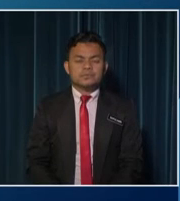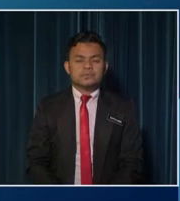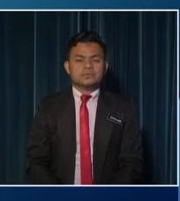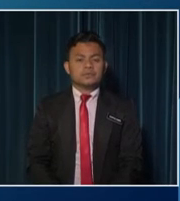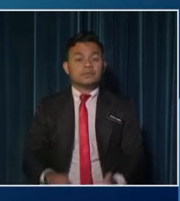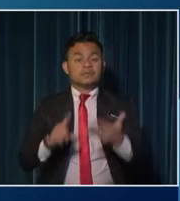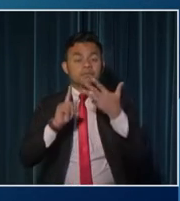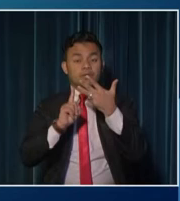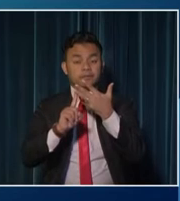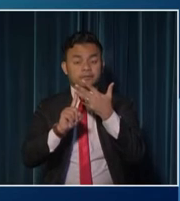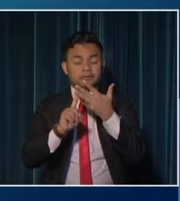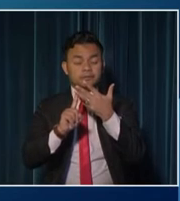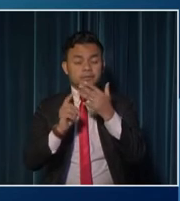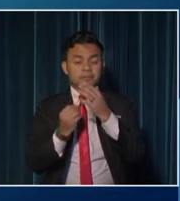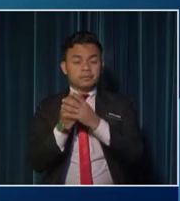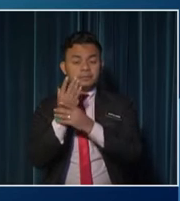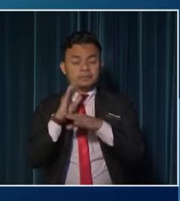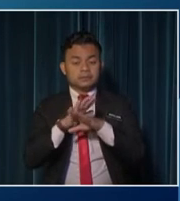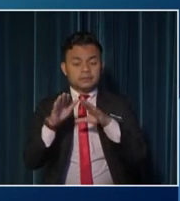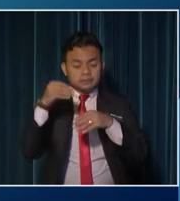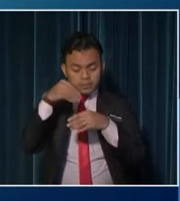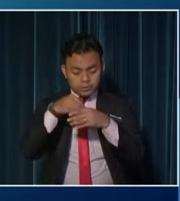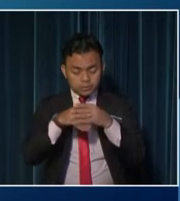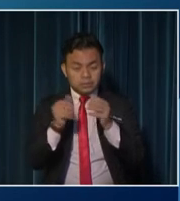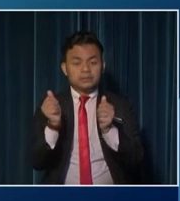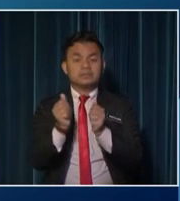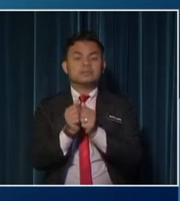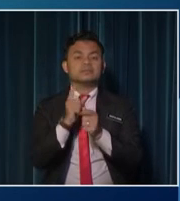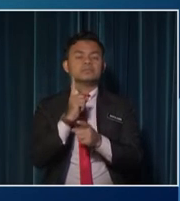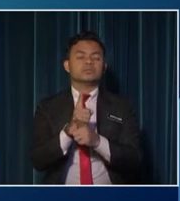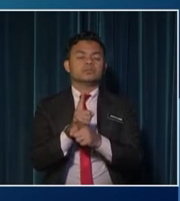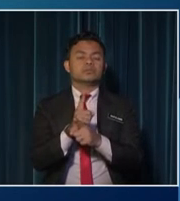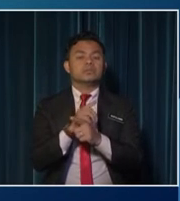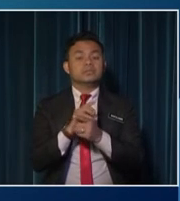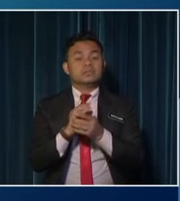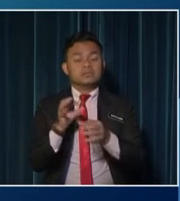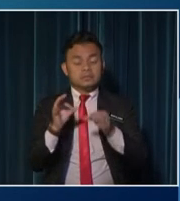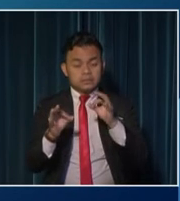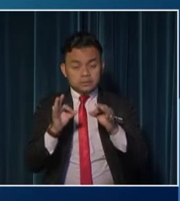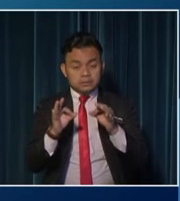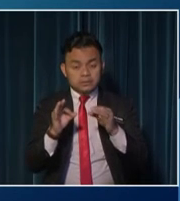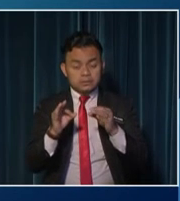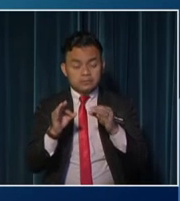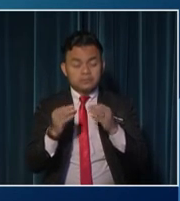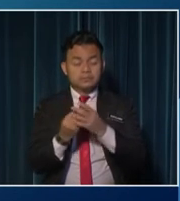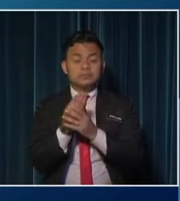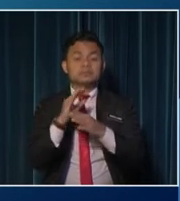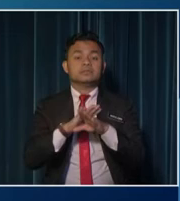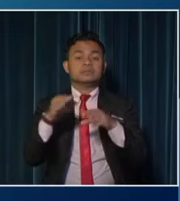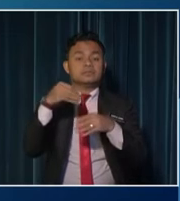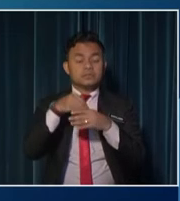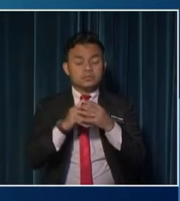Fourth, the bulb is not well installed. If the bulb is not well installed on the bulb